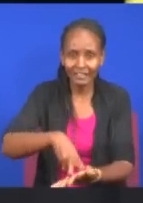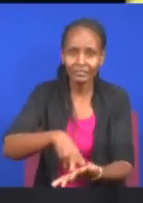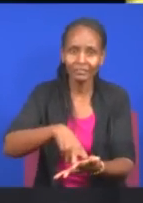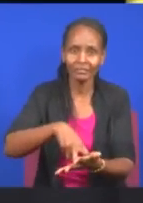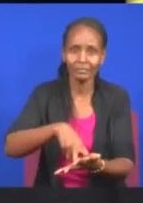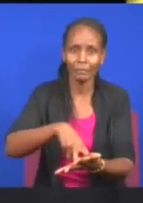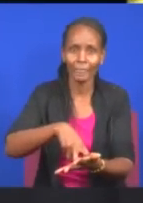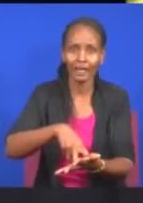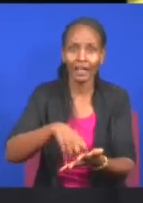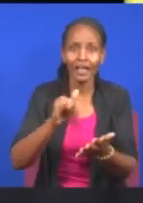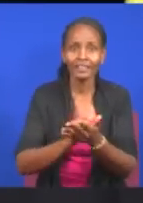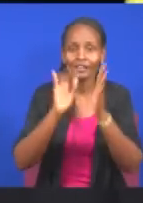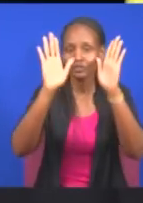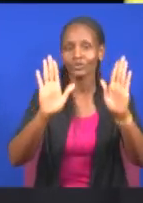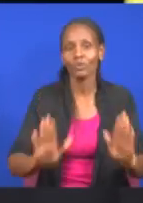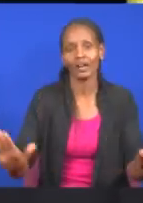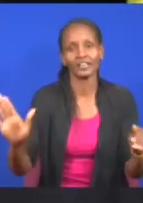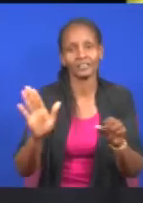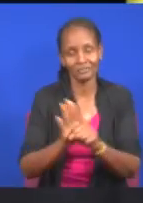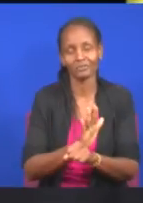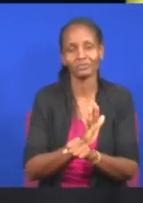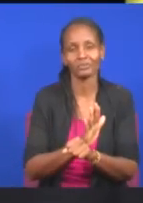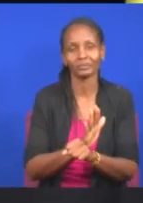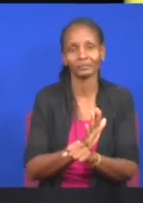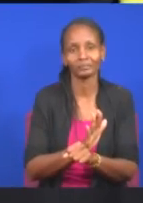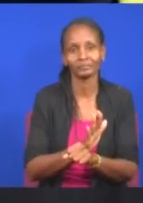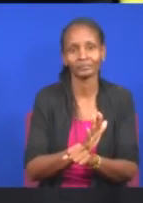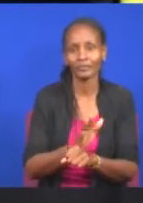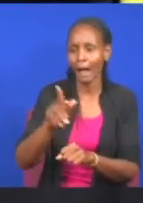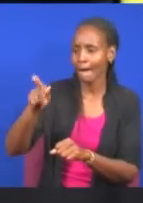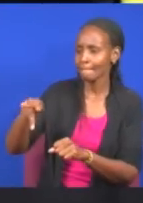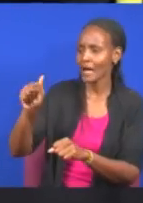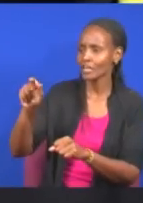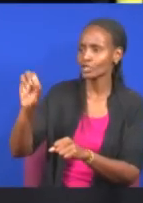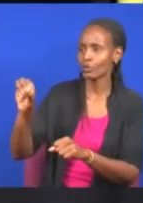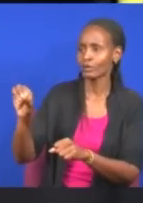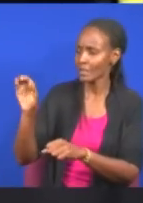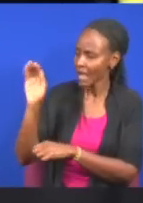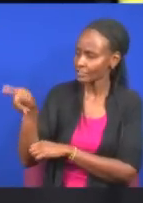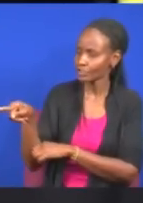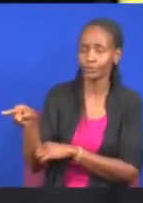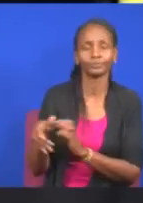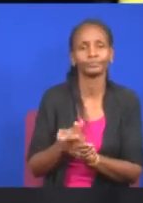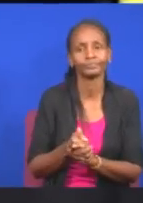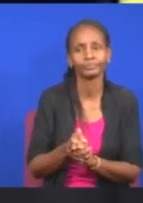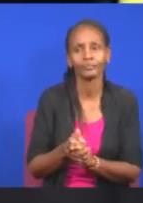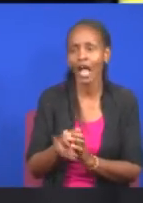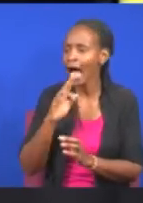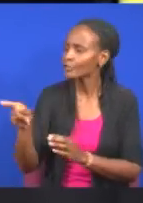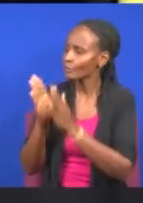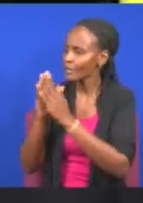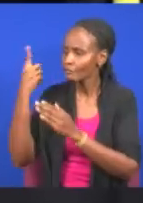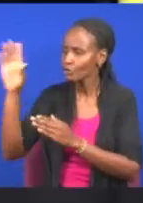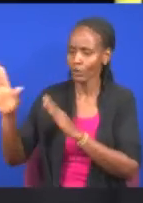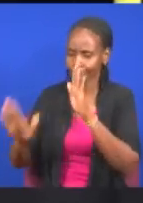Wow. That's wonderful! Wow! And, Pato? Yes? Let me ask you. Yes? Are you still praying for your